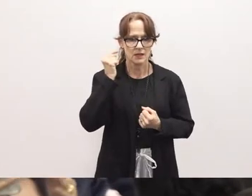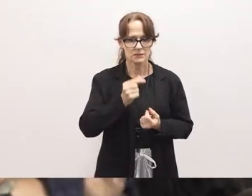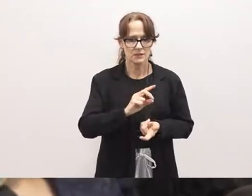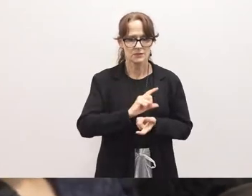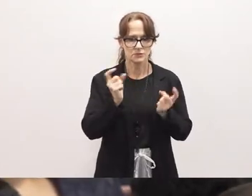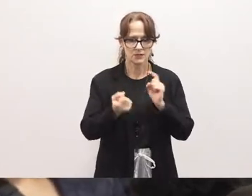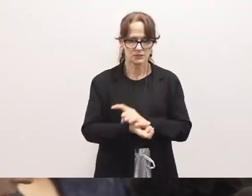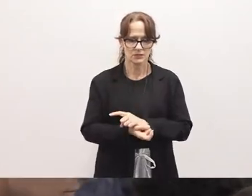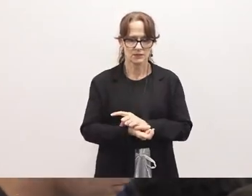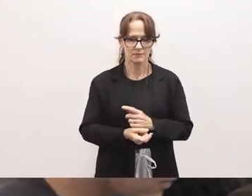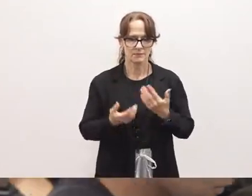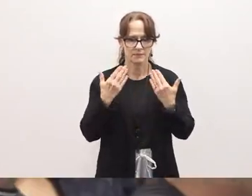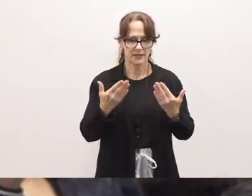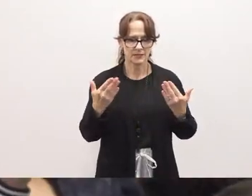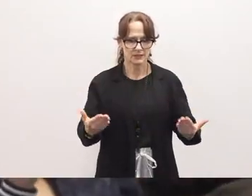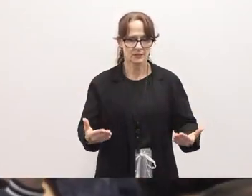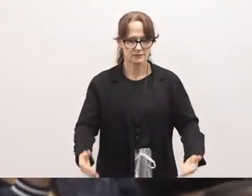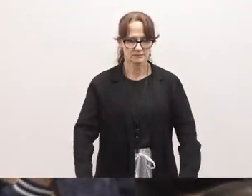Thank you.